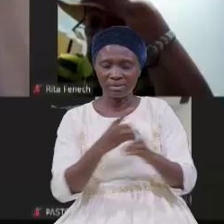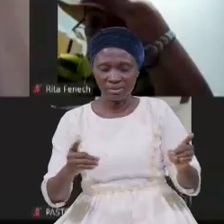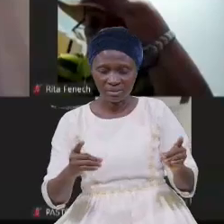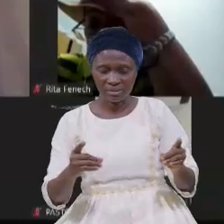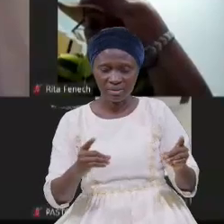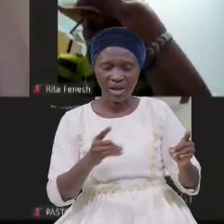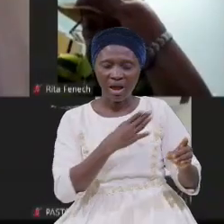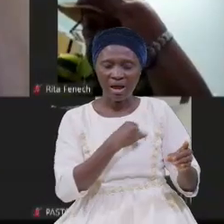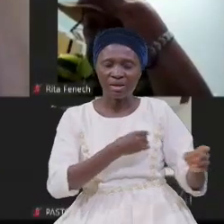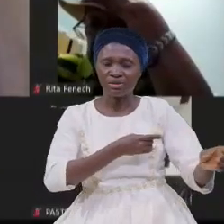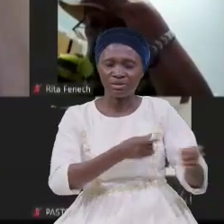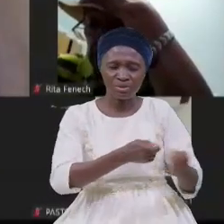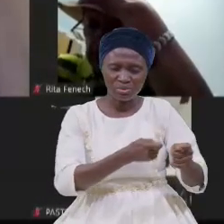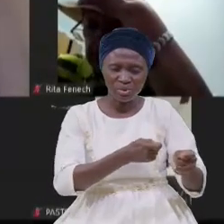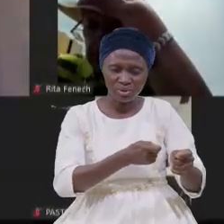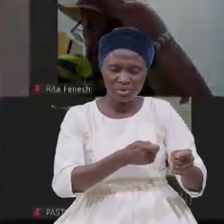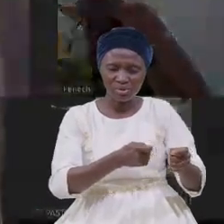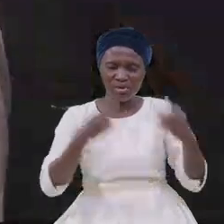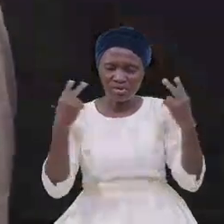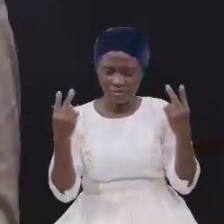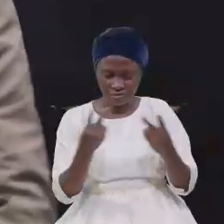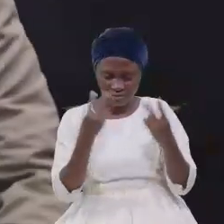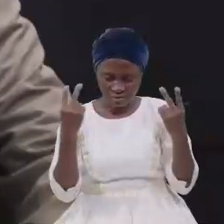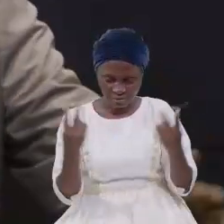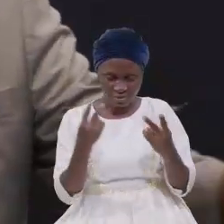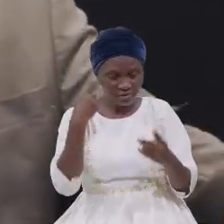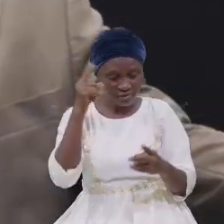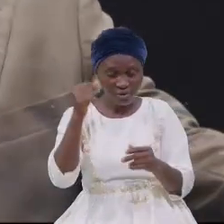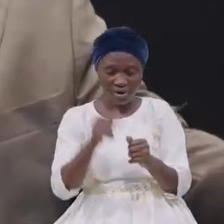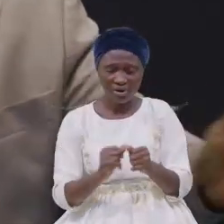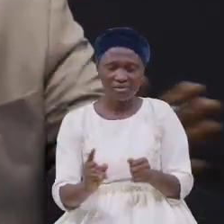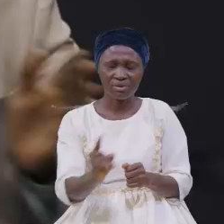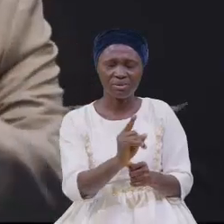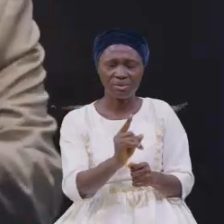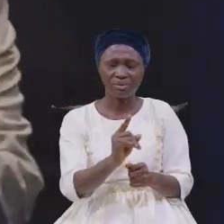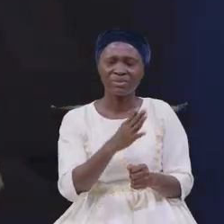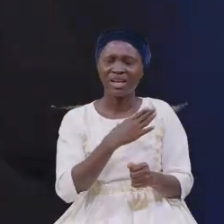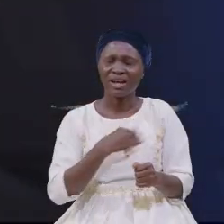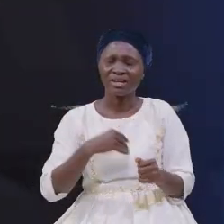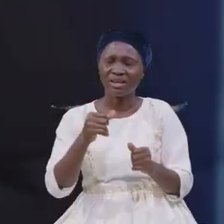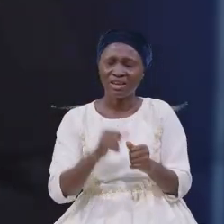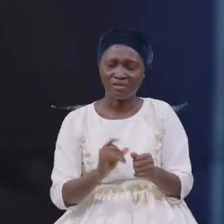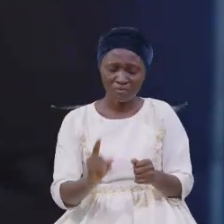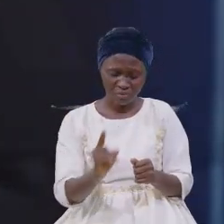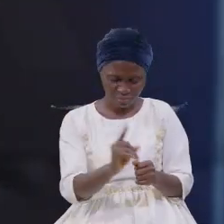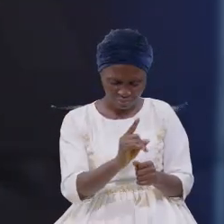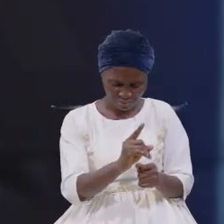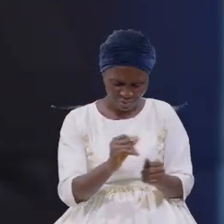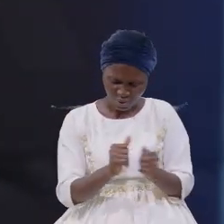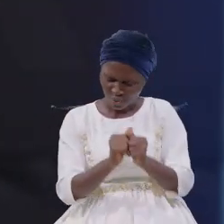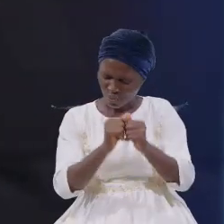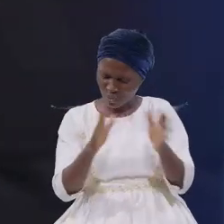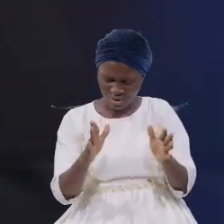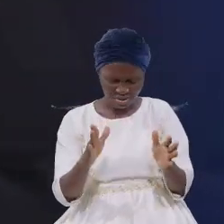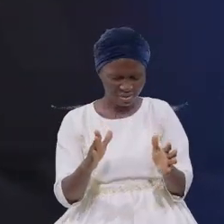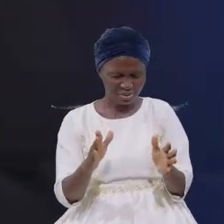dominion, victory for everyone. And everyone without exception,